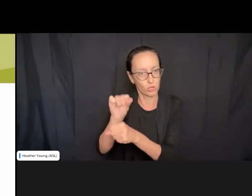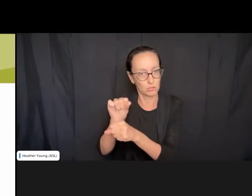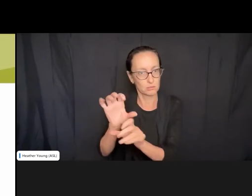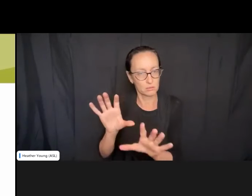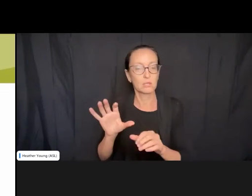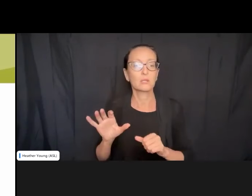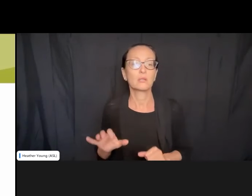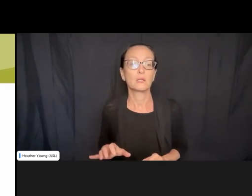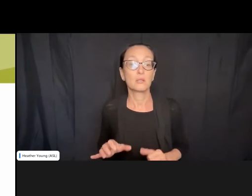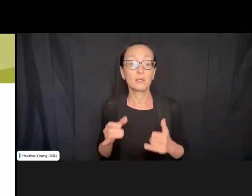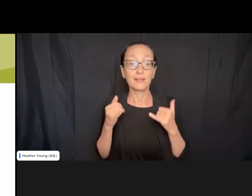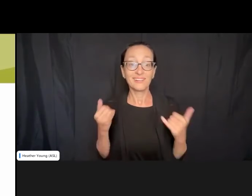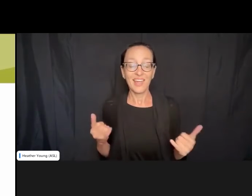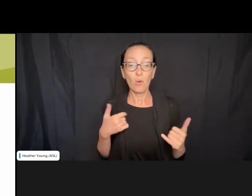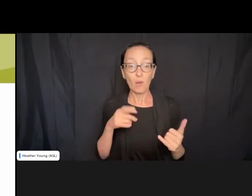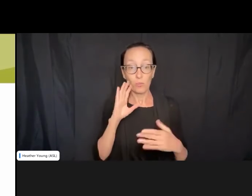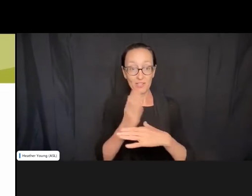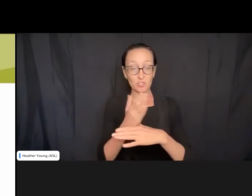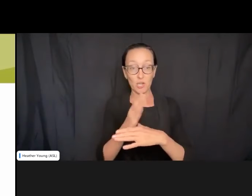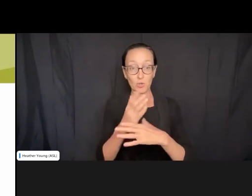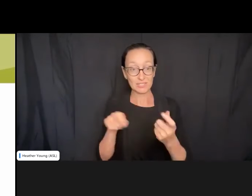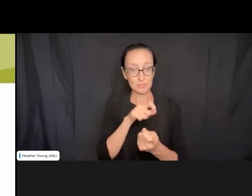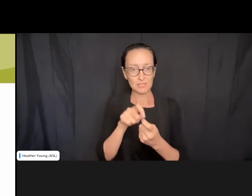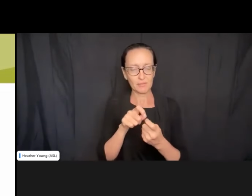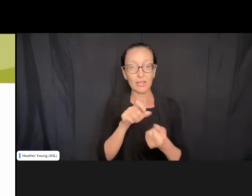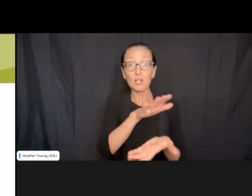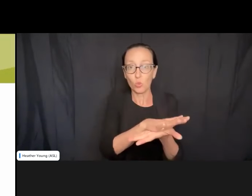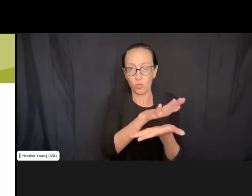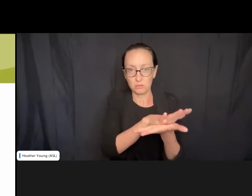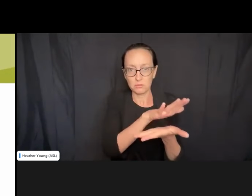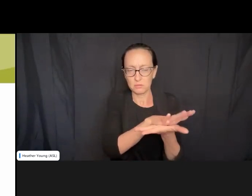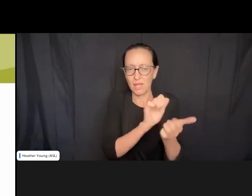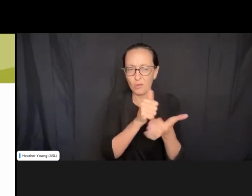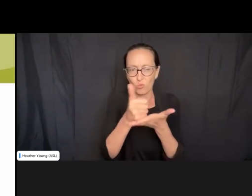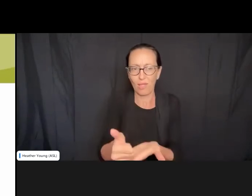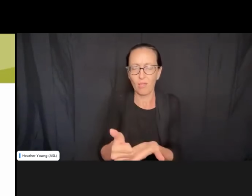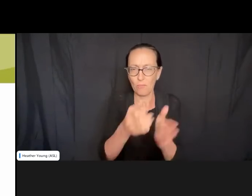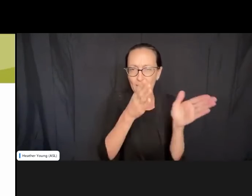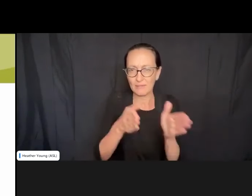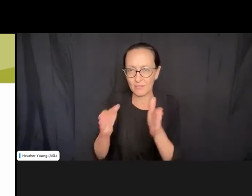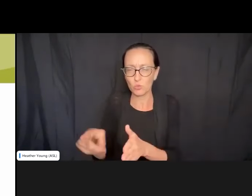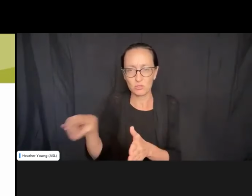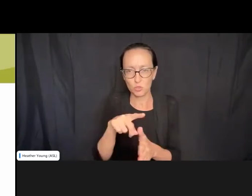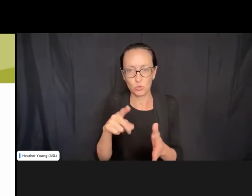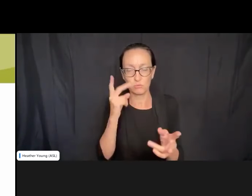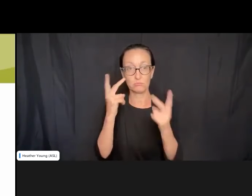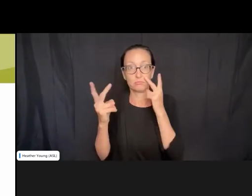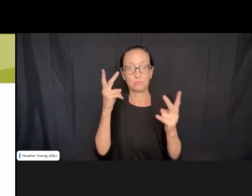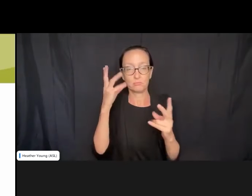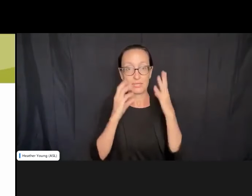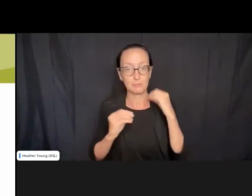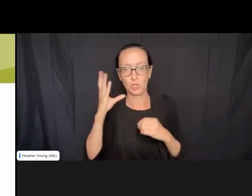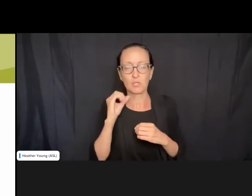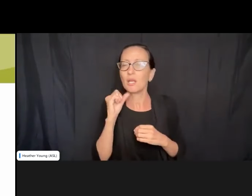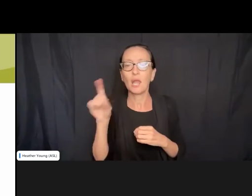with you is specifically what can we do in schools to help those individuals that have been exposed to not